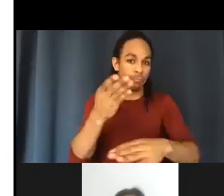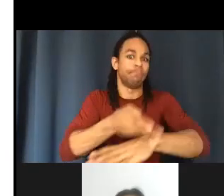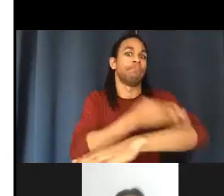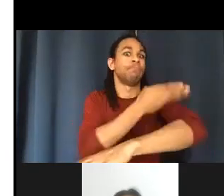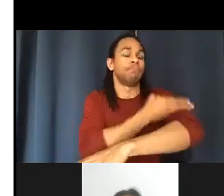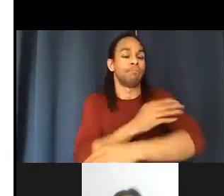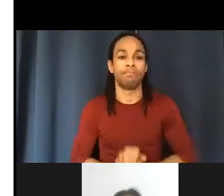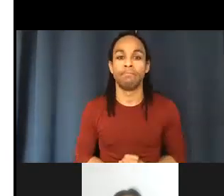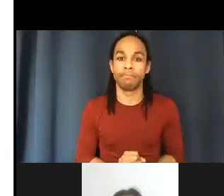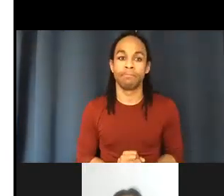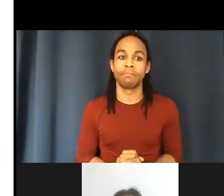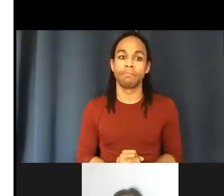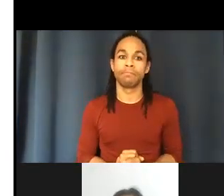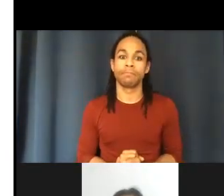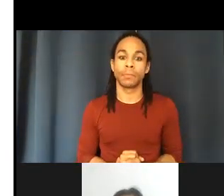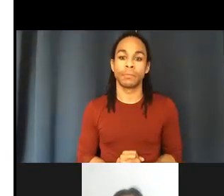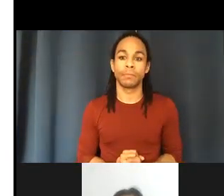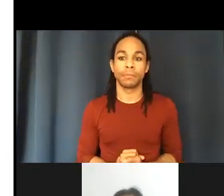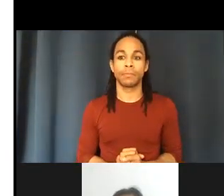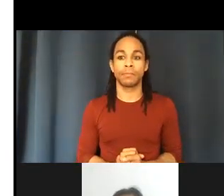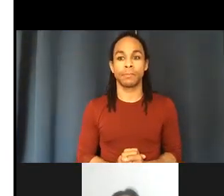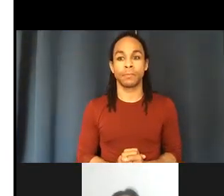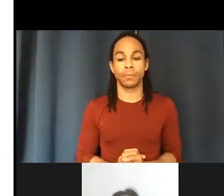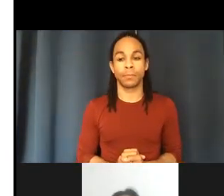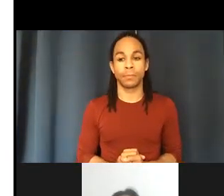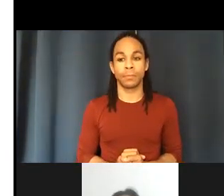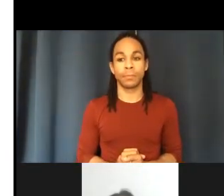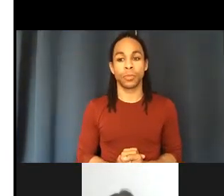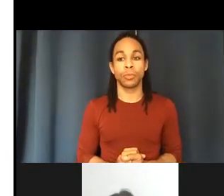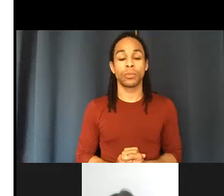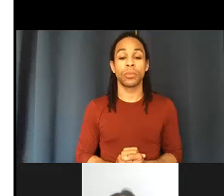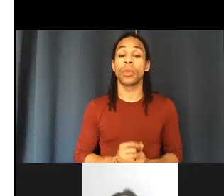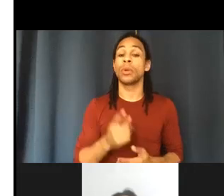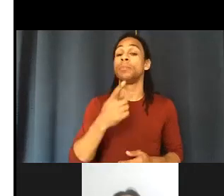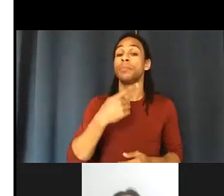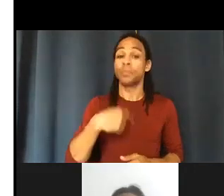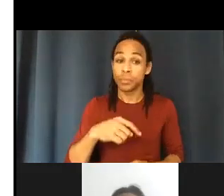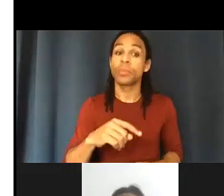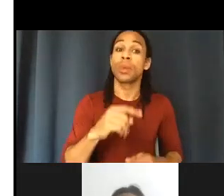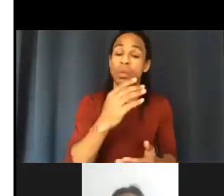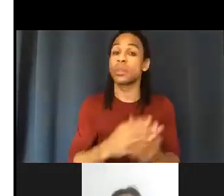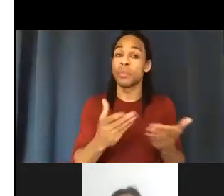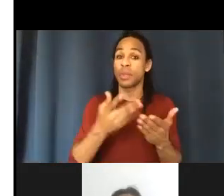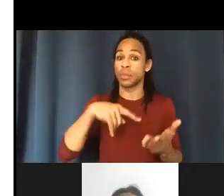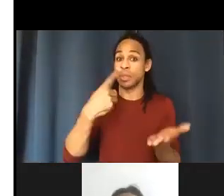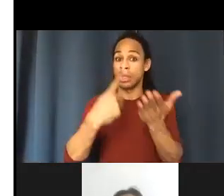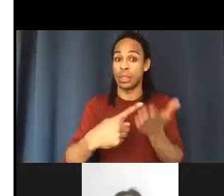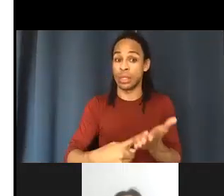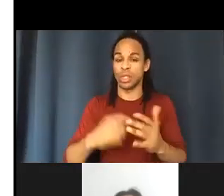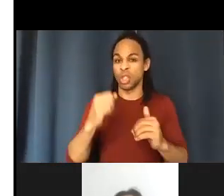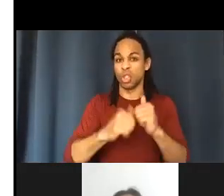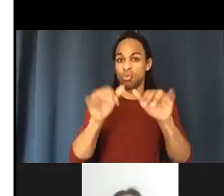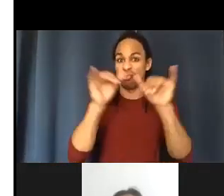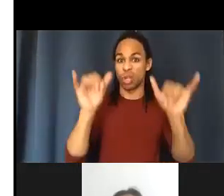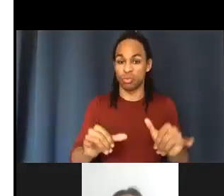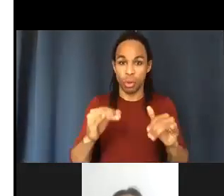Okay. So what are some of the, so we are talking about structural competencies, and it's fascinating because